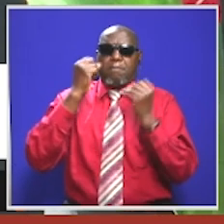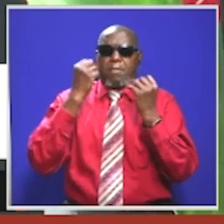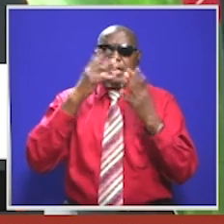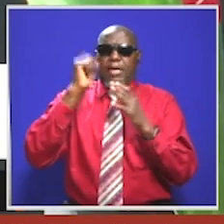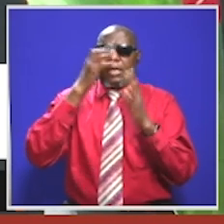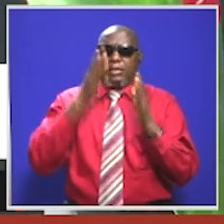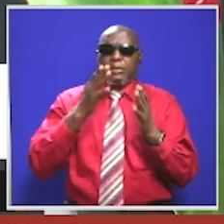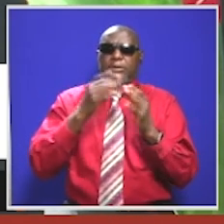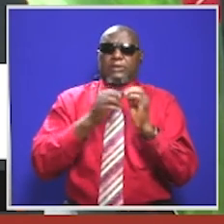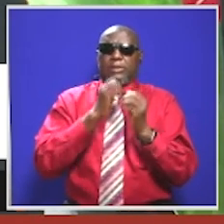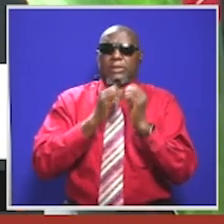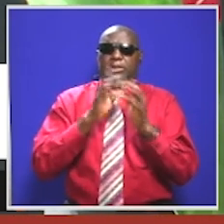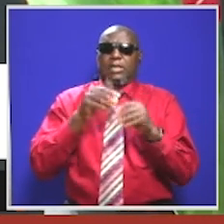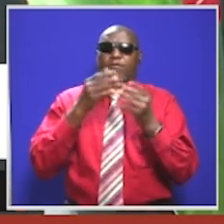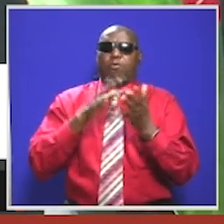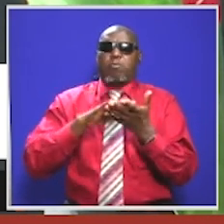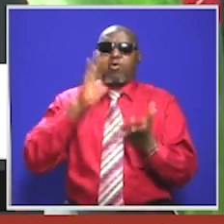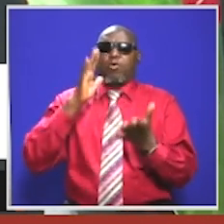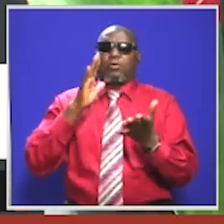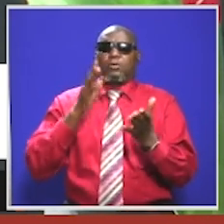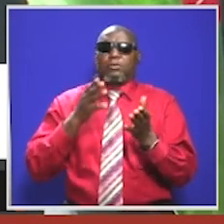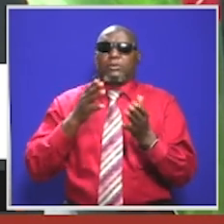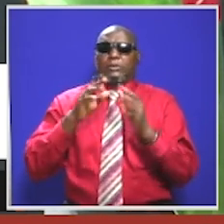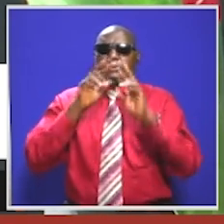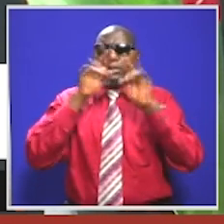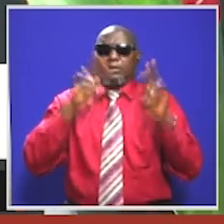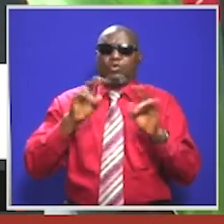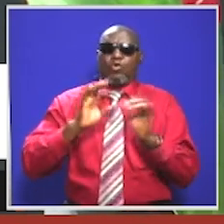by giving them more opportunities for international collaboration and exposure.